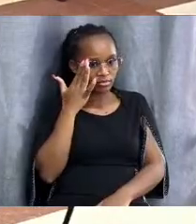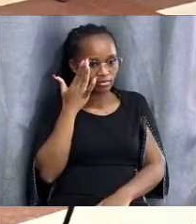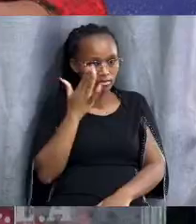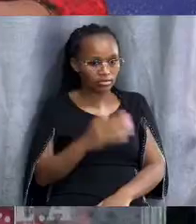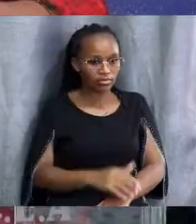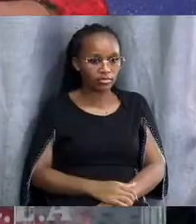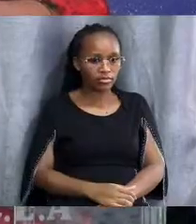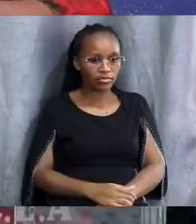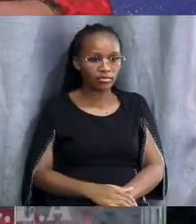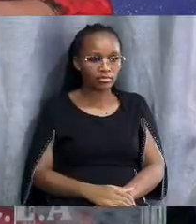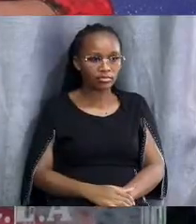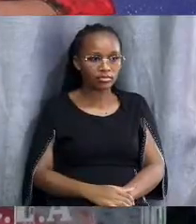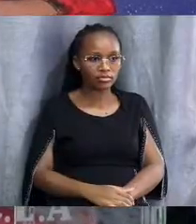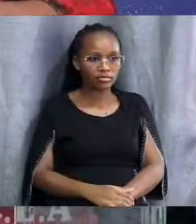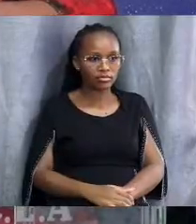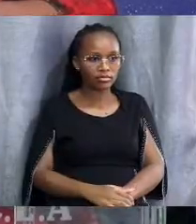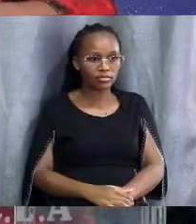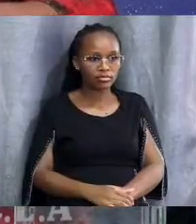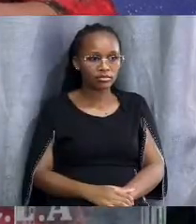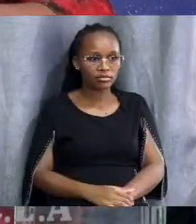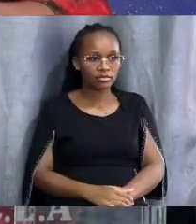Farewell, my brother.